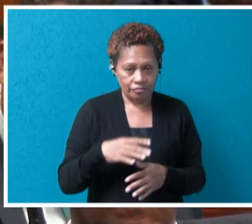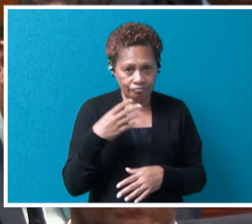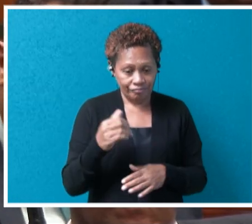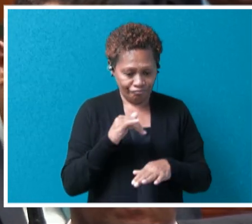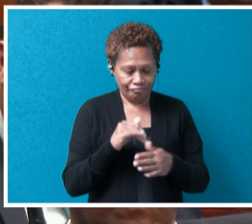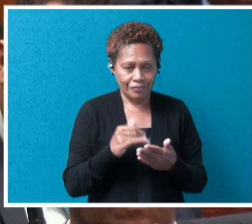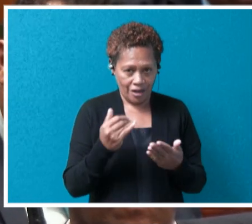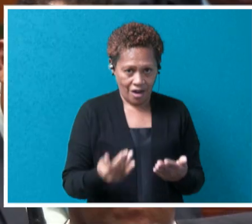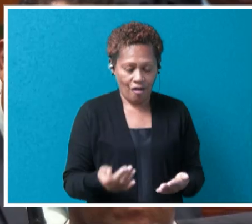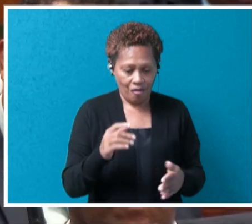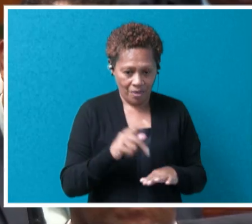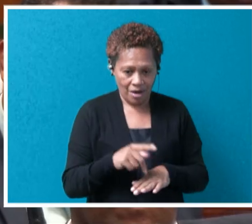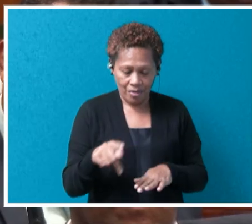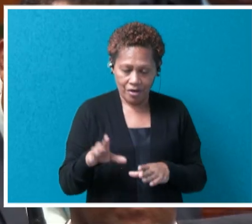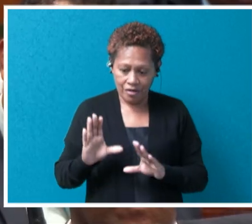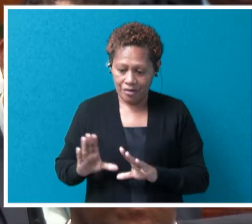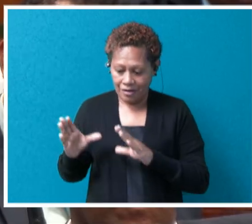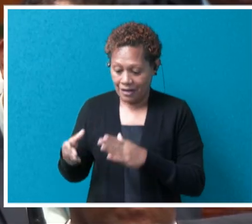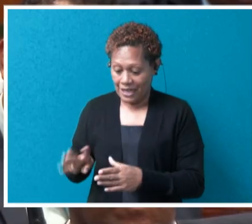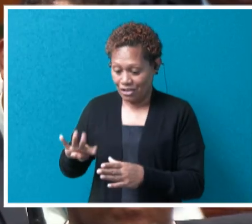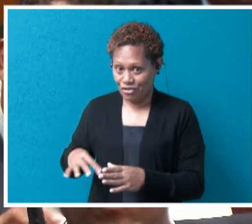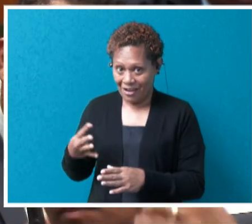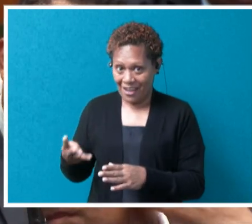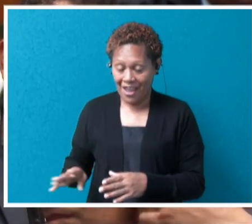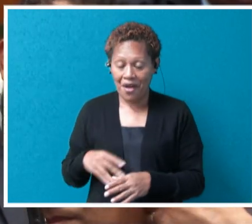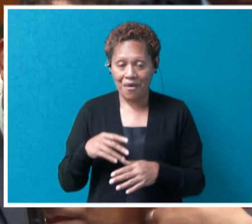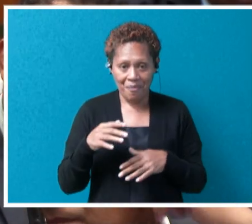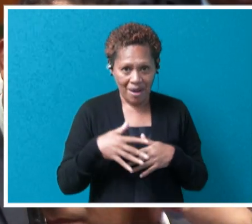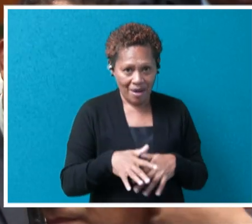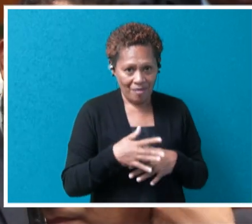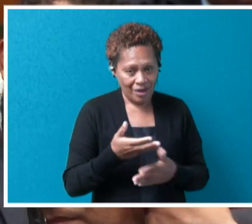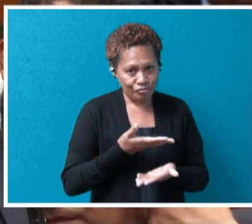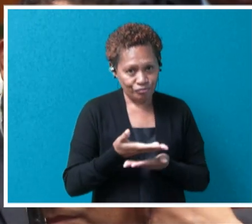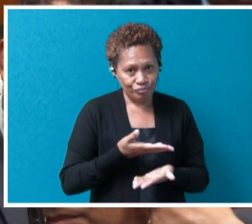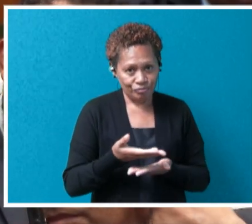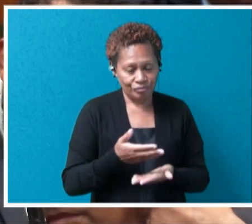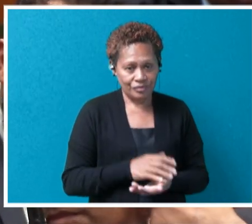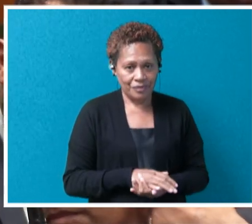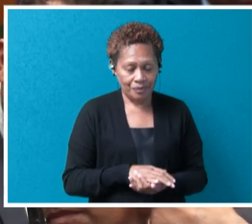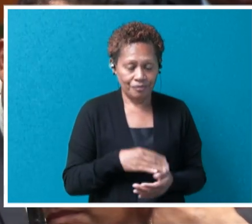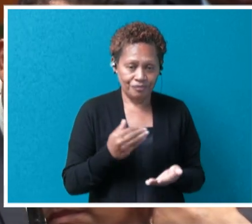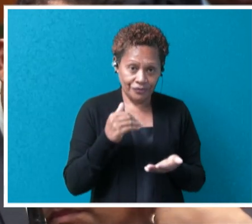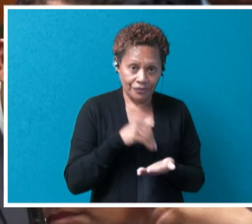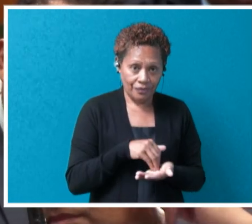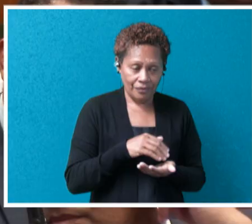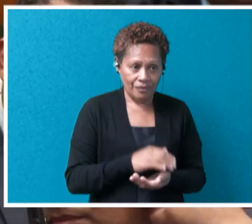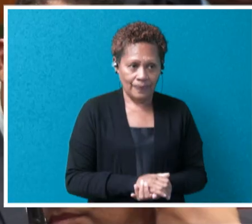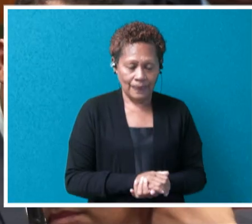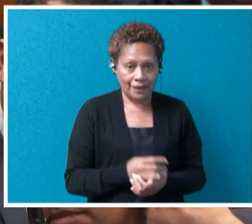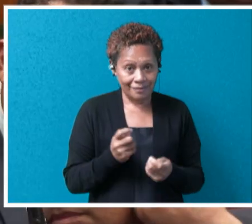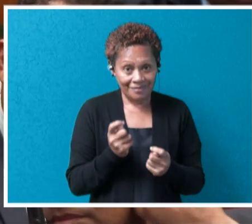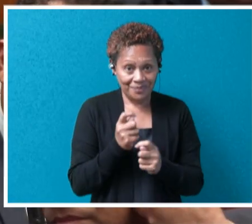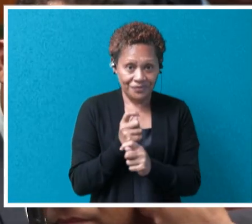undergoing parliamentary committee scrutiny and public consultation. In addition, amendments are